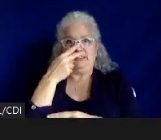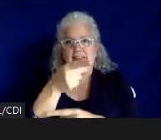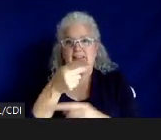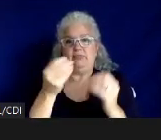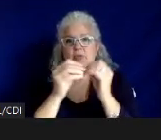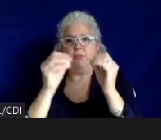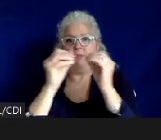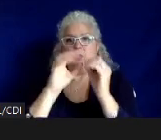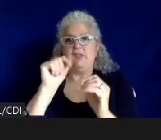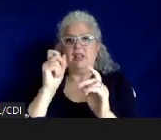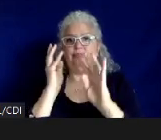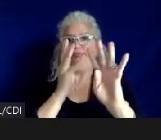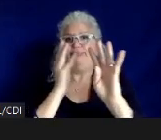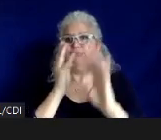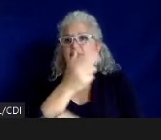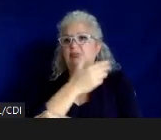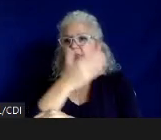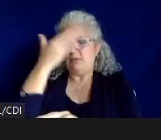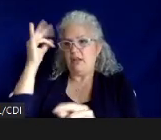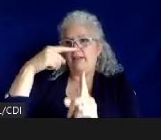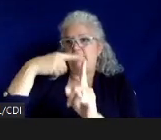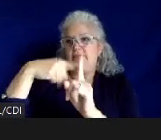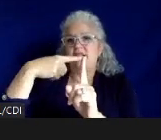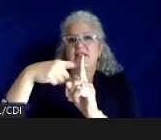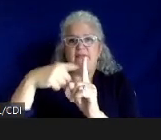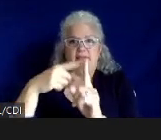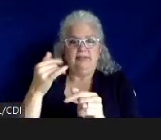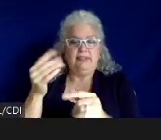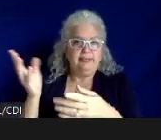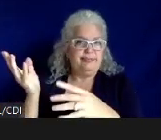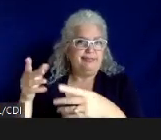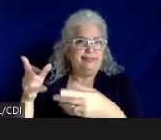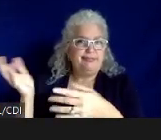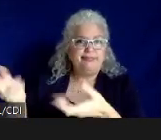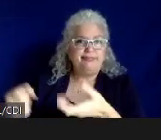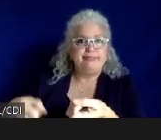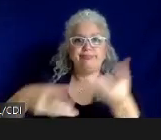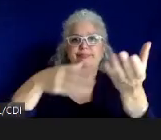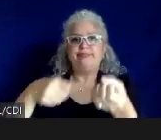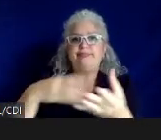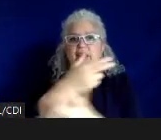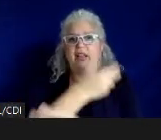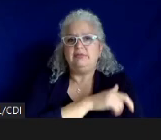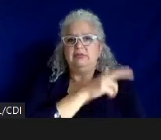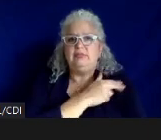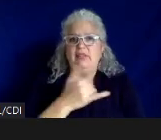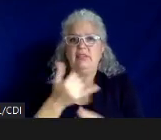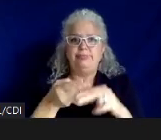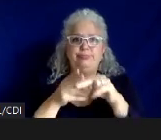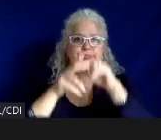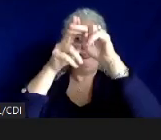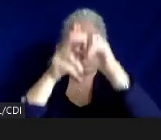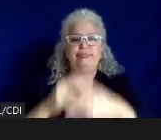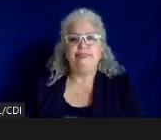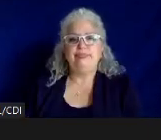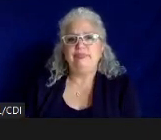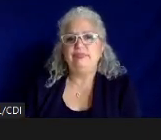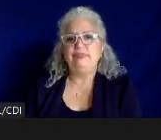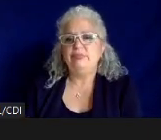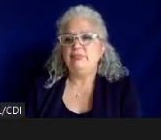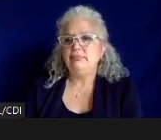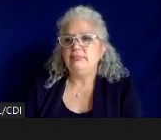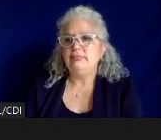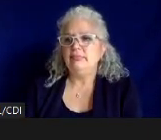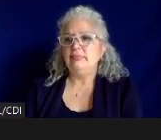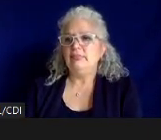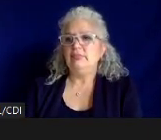coming into the hospital, and indeed we do. We have the greatest number of people who have been hospitalized in Marin County also in the past week,